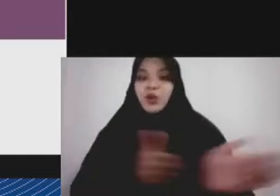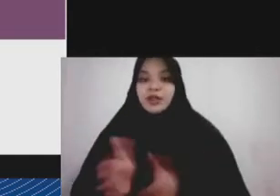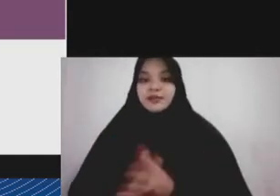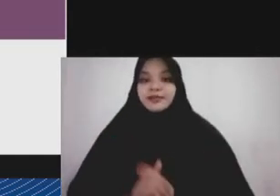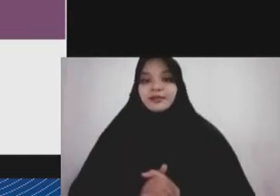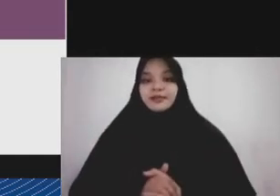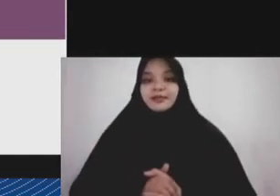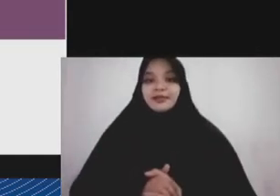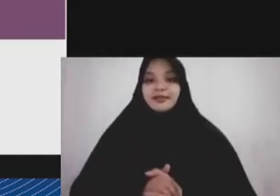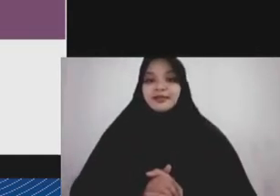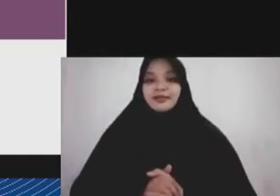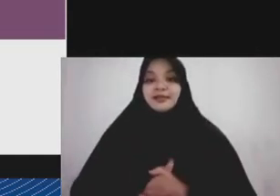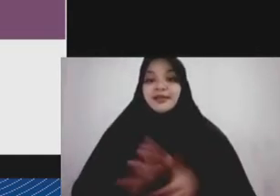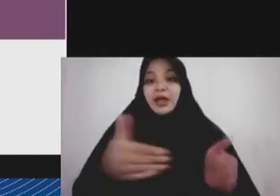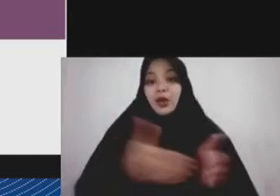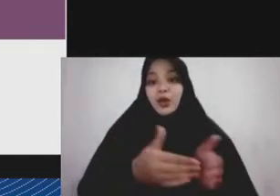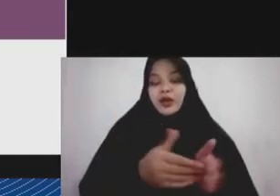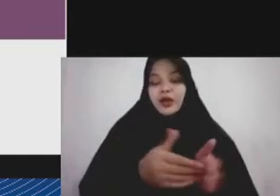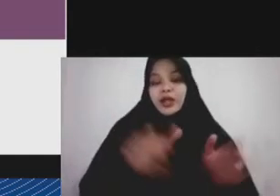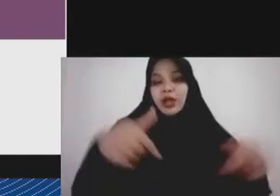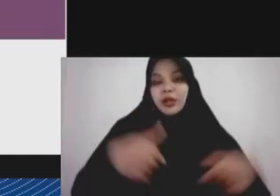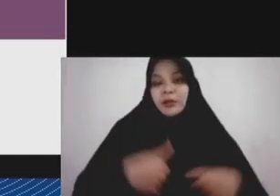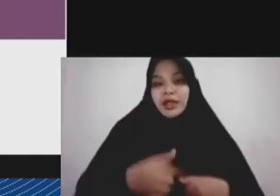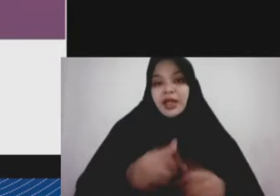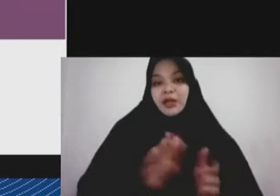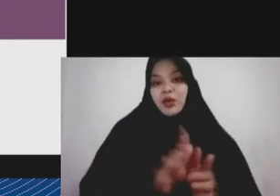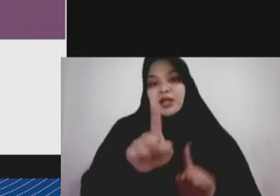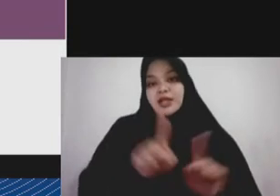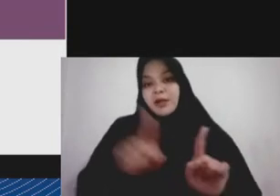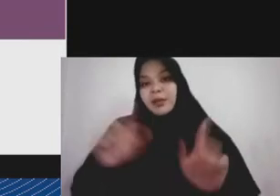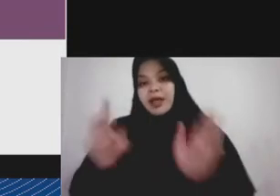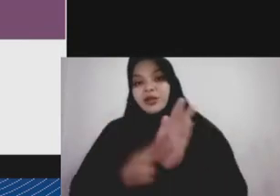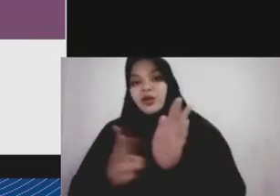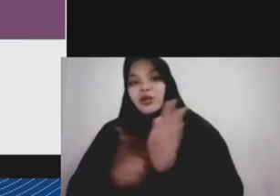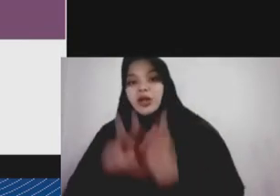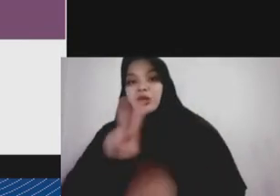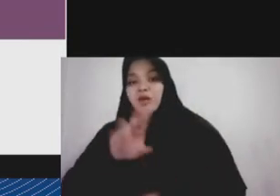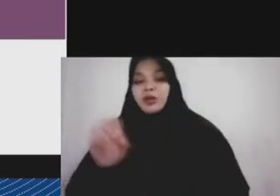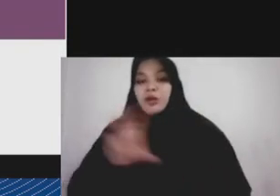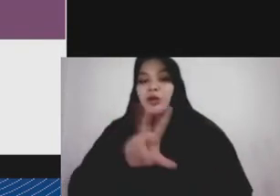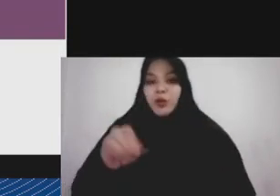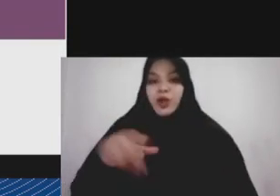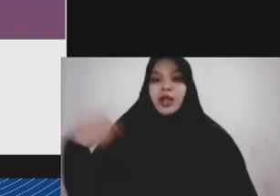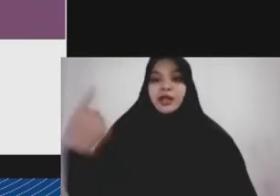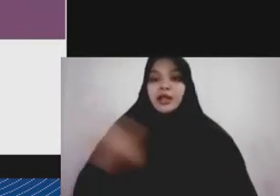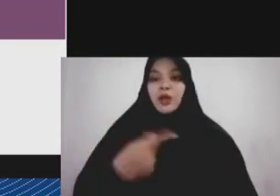this recently, 11 November 2020, Women Friendly